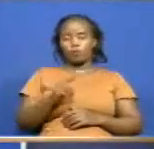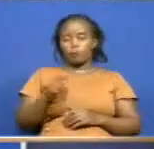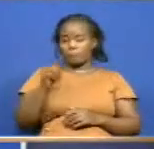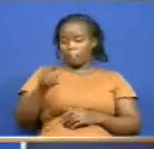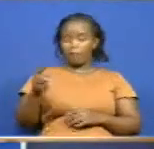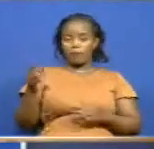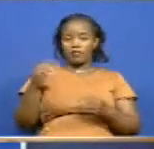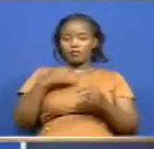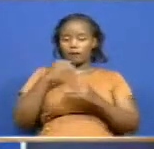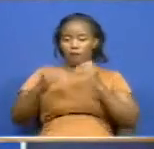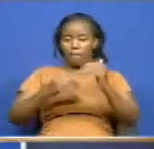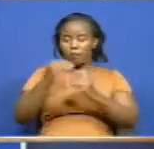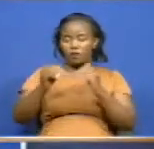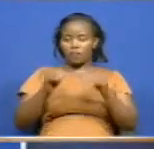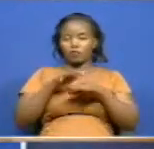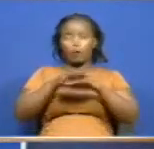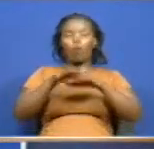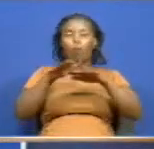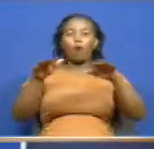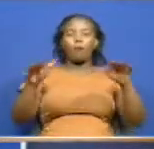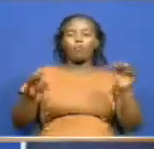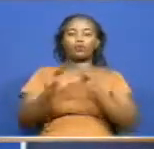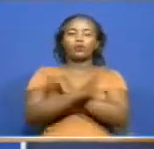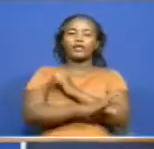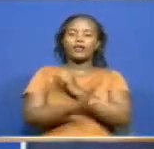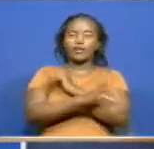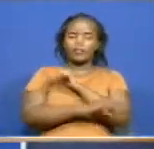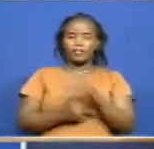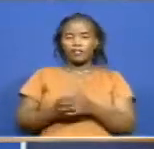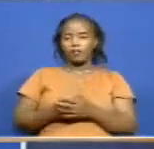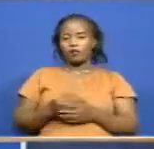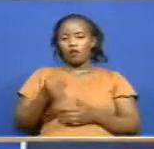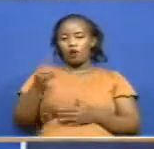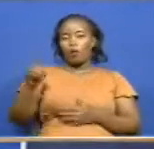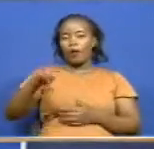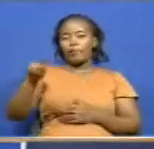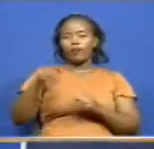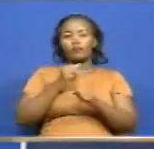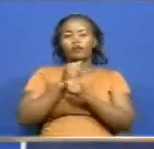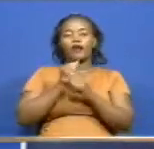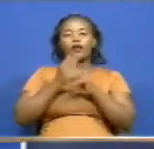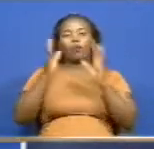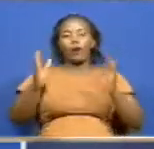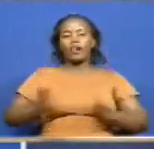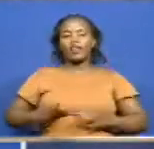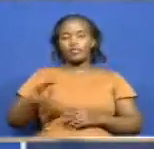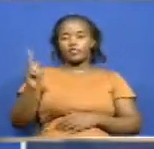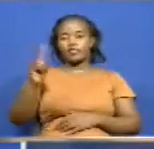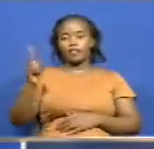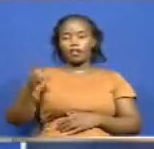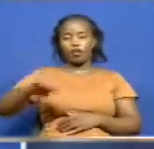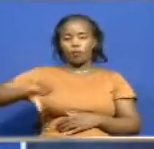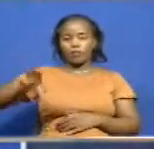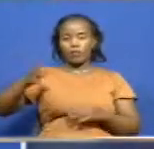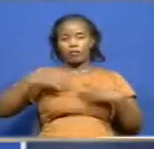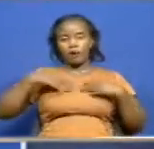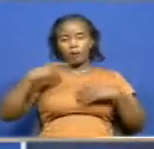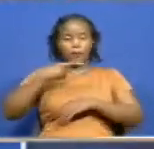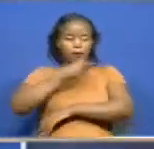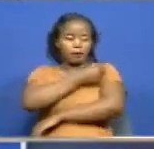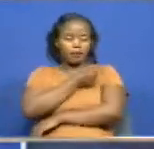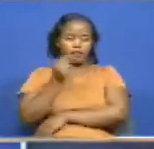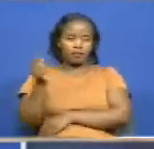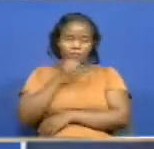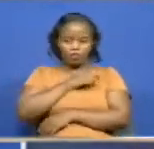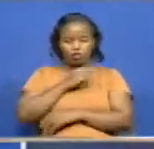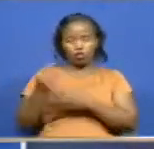tourism hotspots across the country. So far, 1,000 workers in the hospitality industry in Nairobi County have been vaccinated, with the government hoping to vaccinate